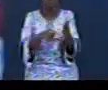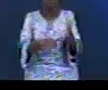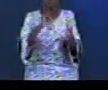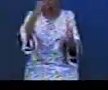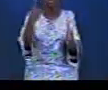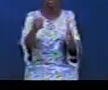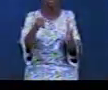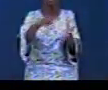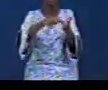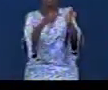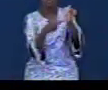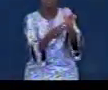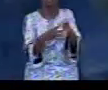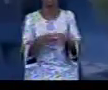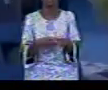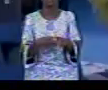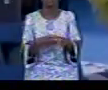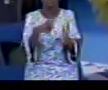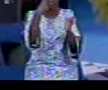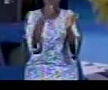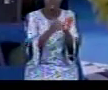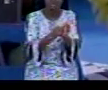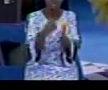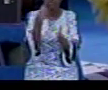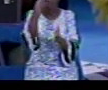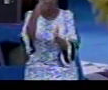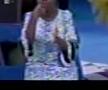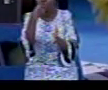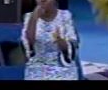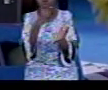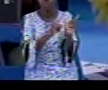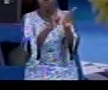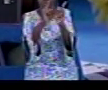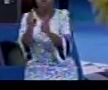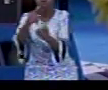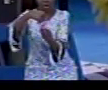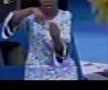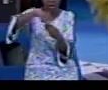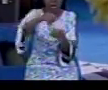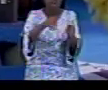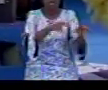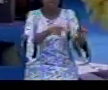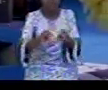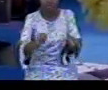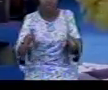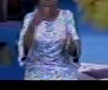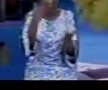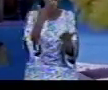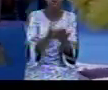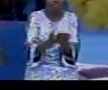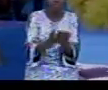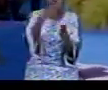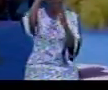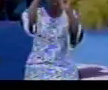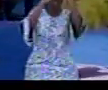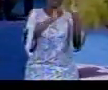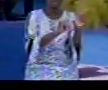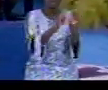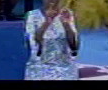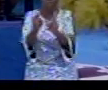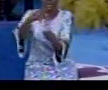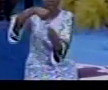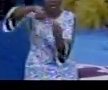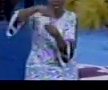went about doing good. He went about